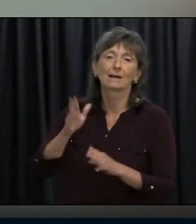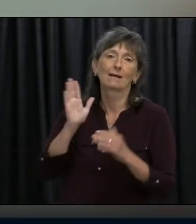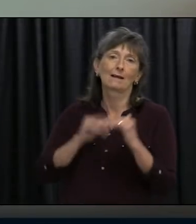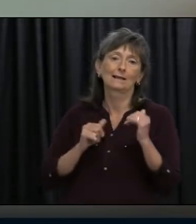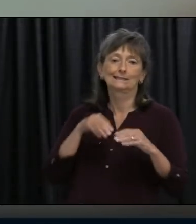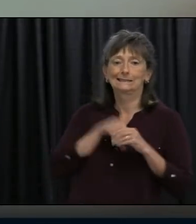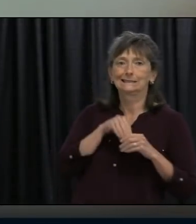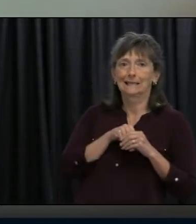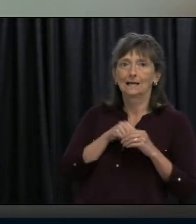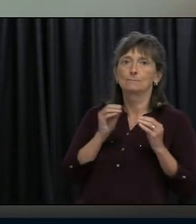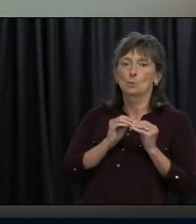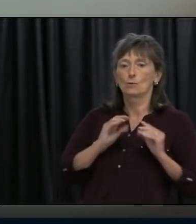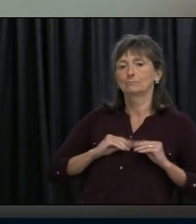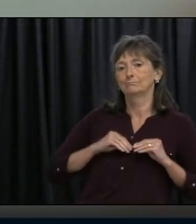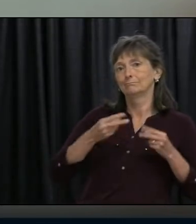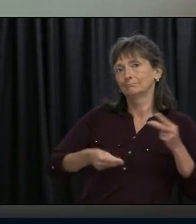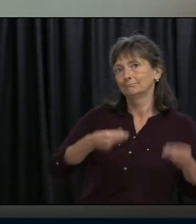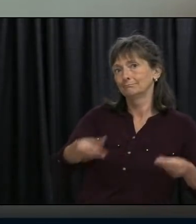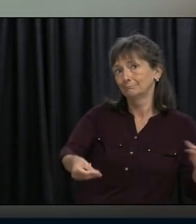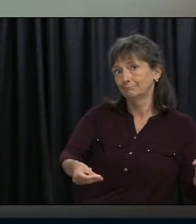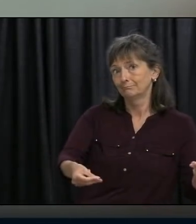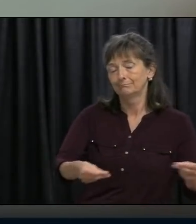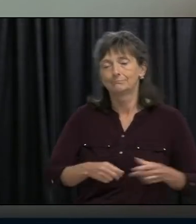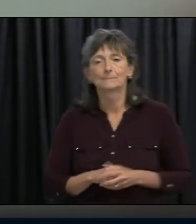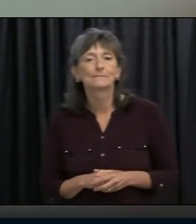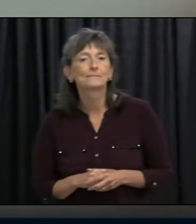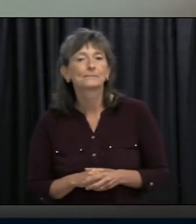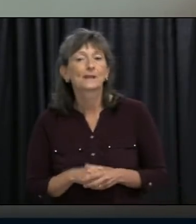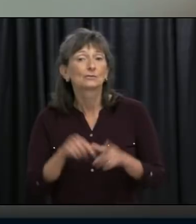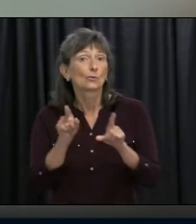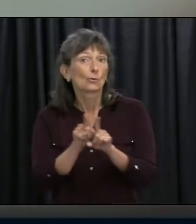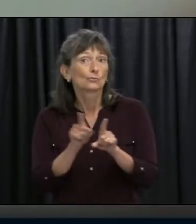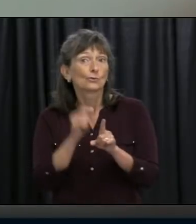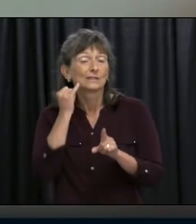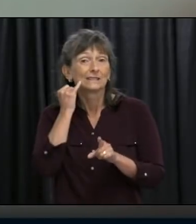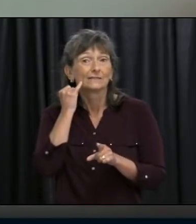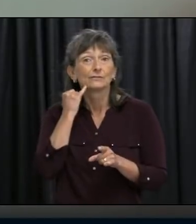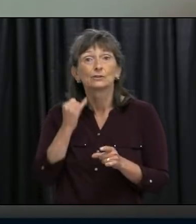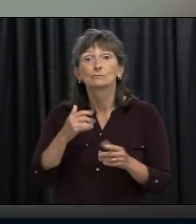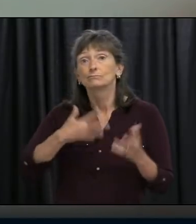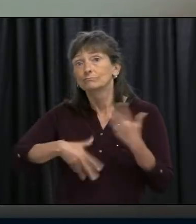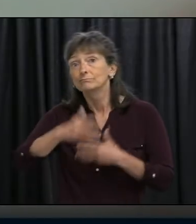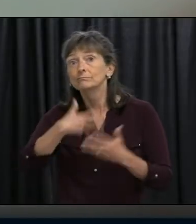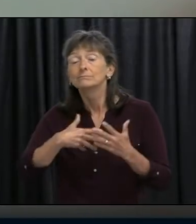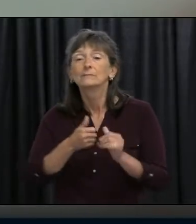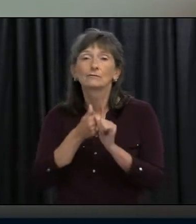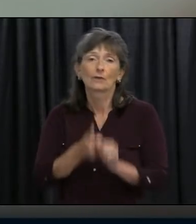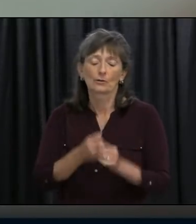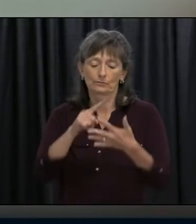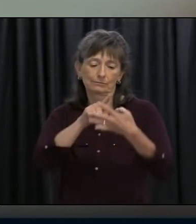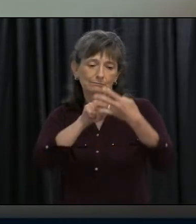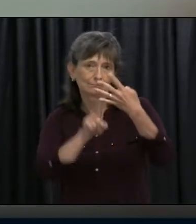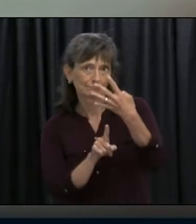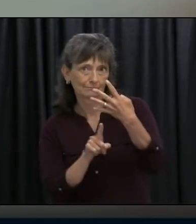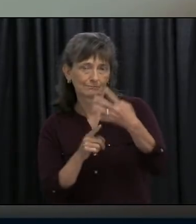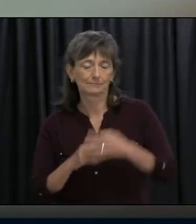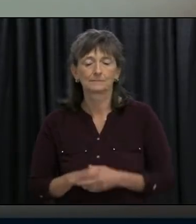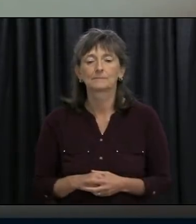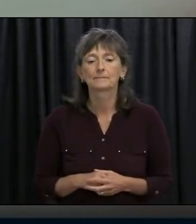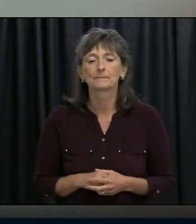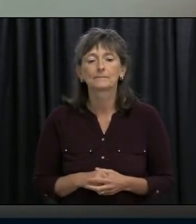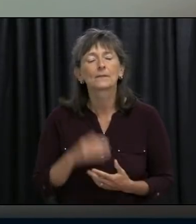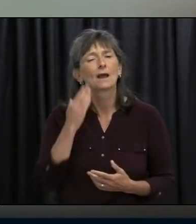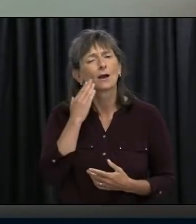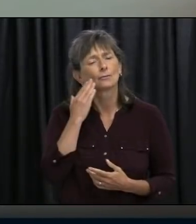As you set out to enjoy your summertime activities at home or afar, please continue to be safe. I know